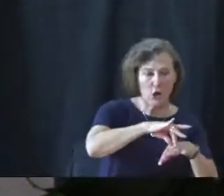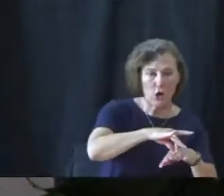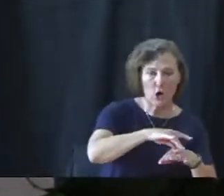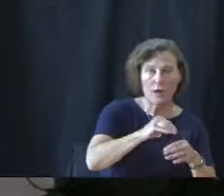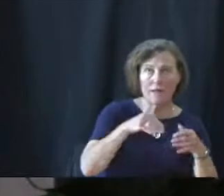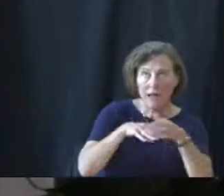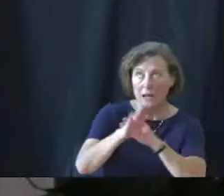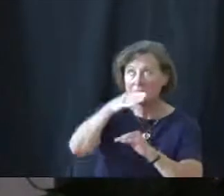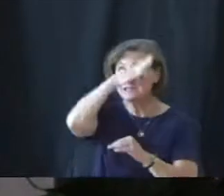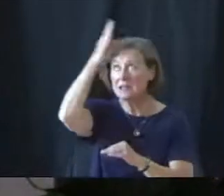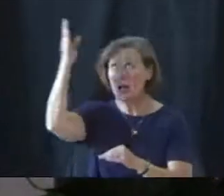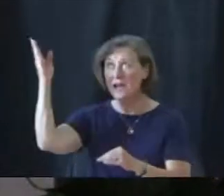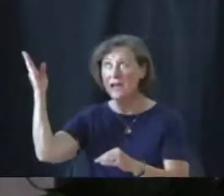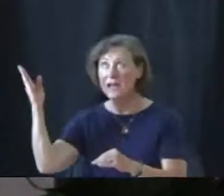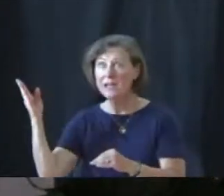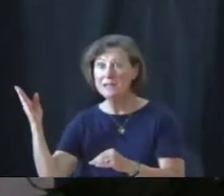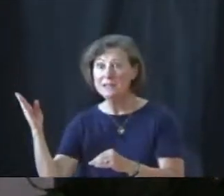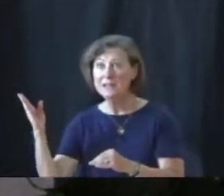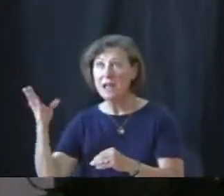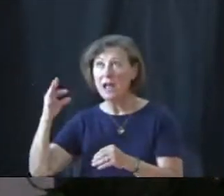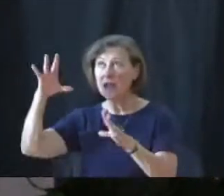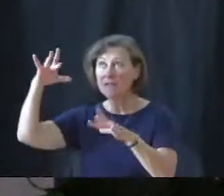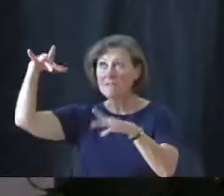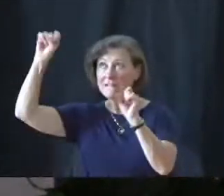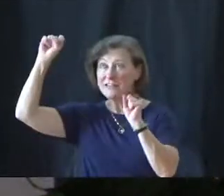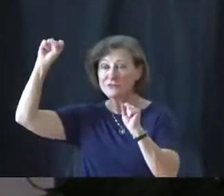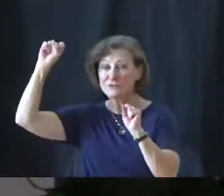fields and vanish.